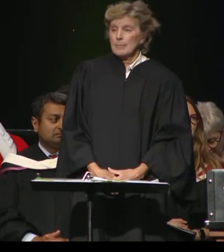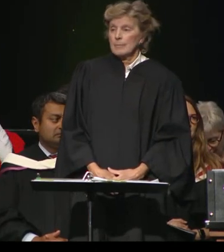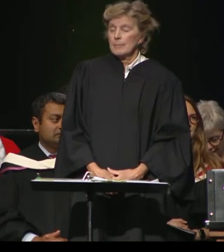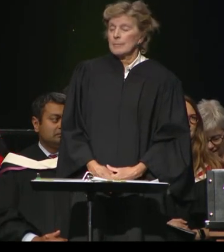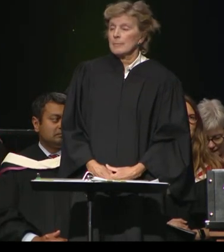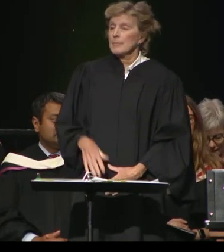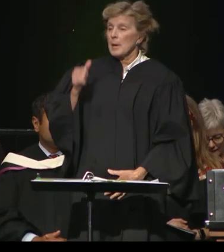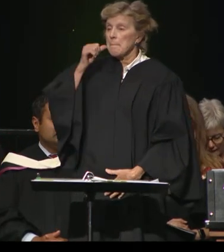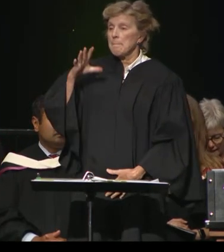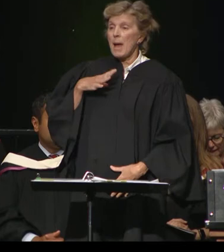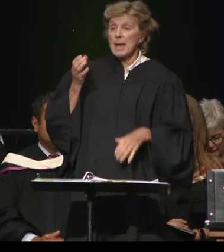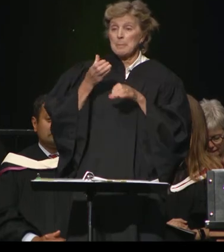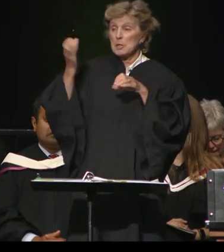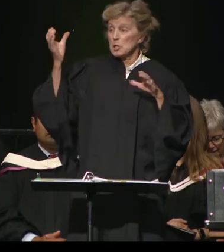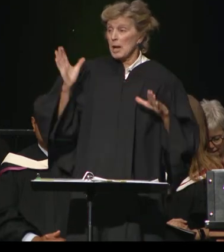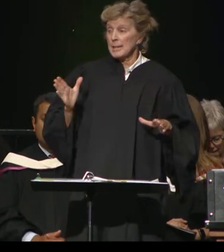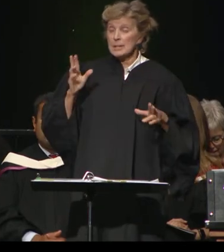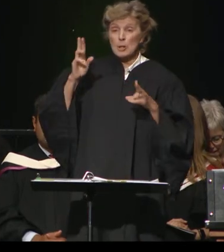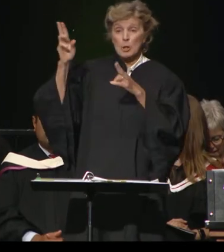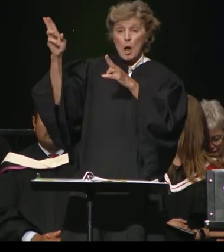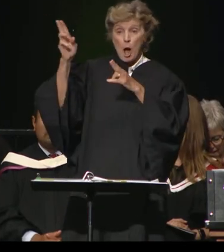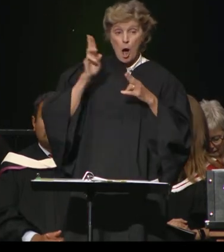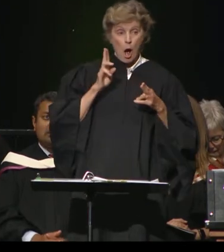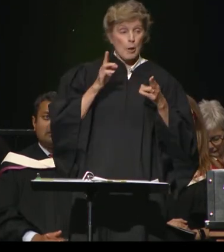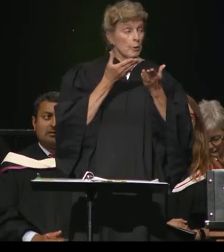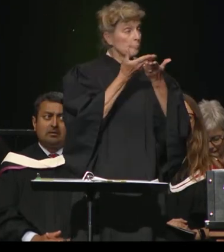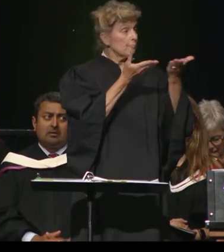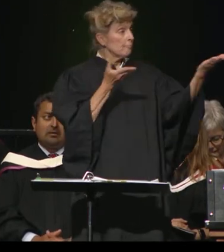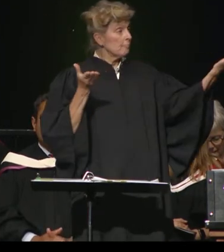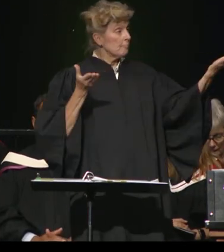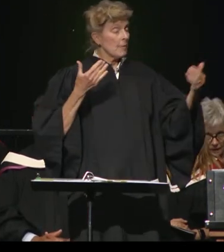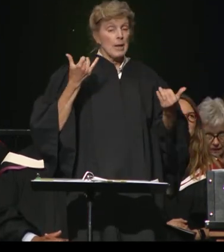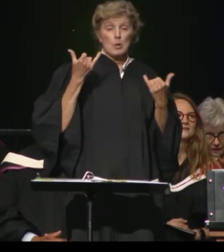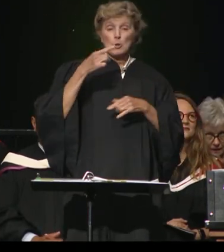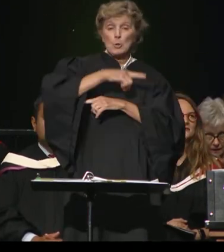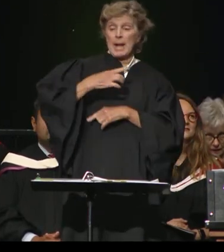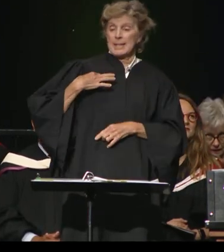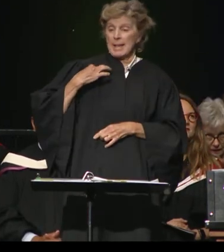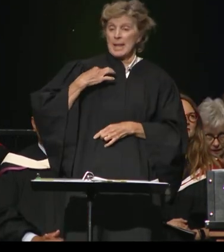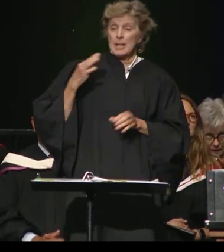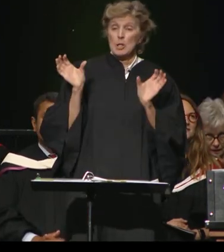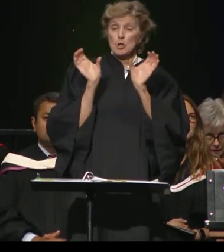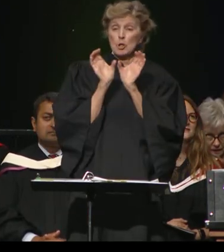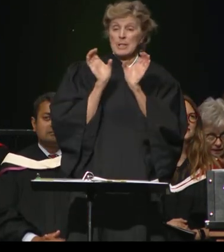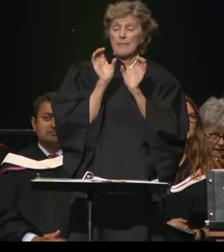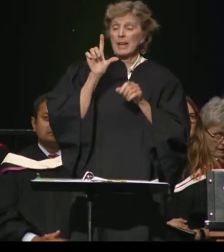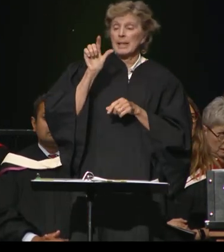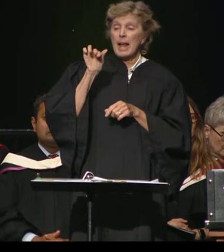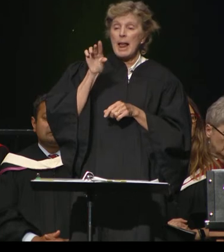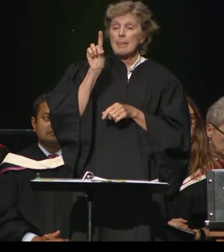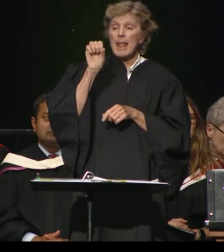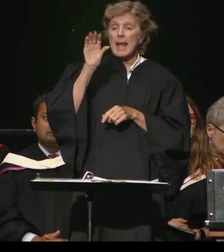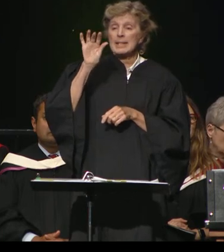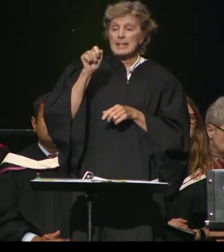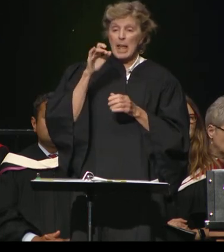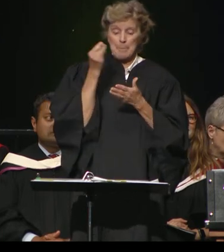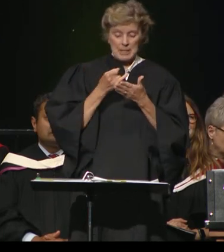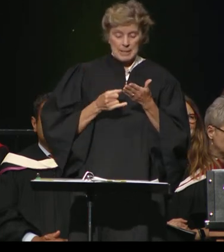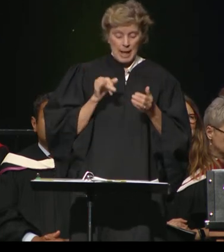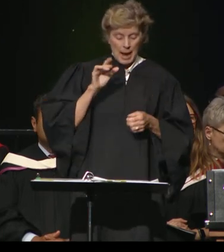Madam Chancellor, I have the honor to present today's candidates. Certificate, Landscape Design, Kara